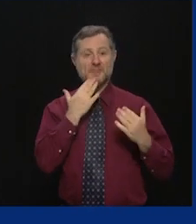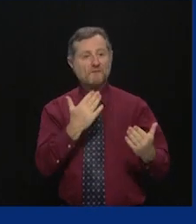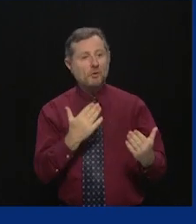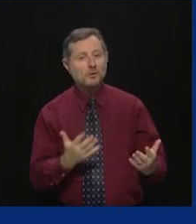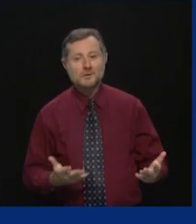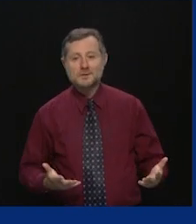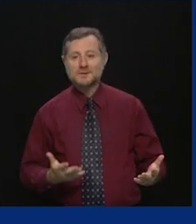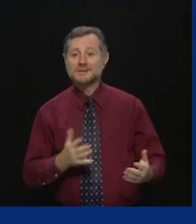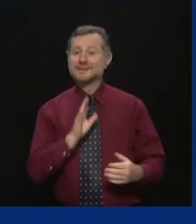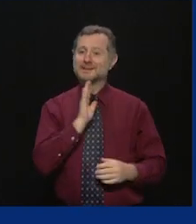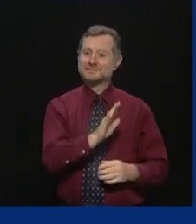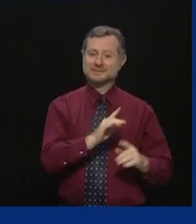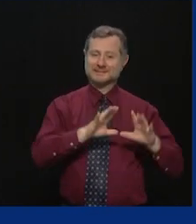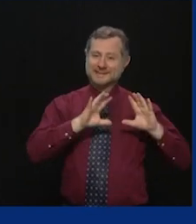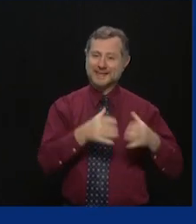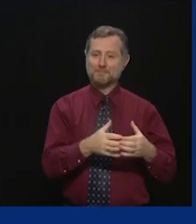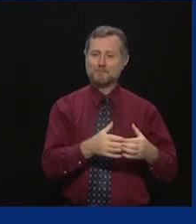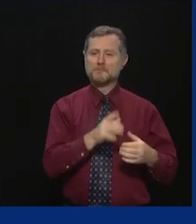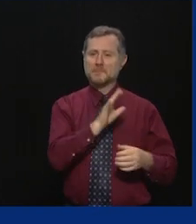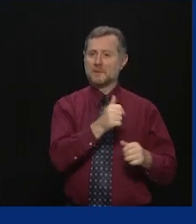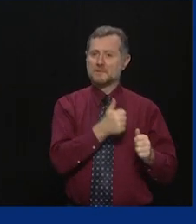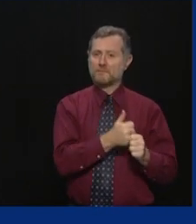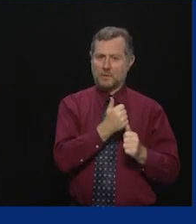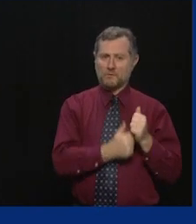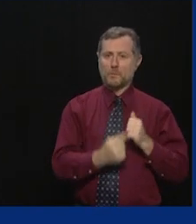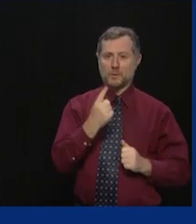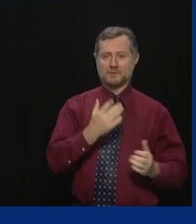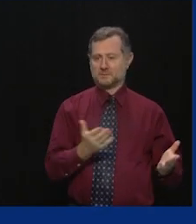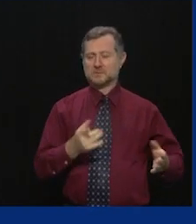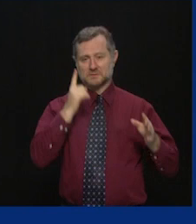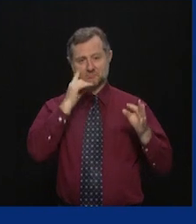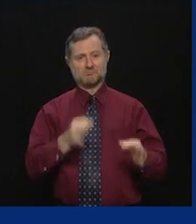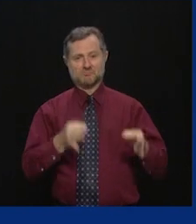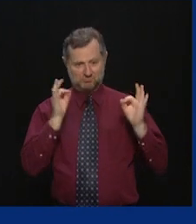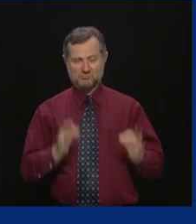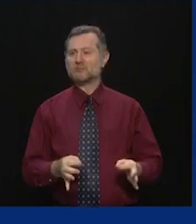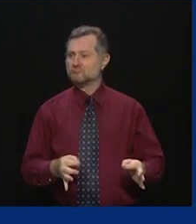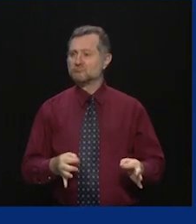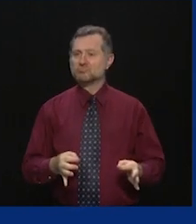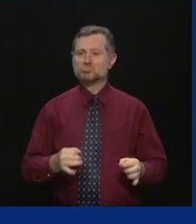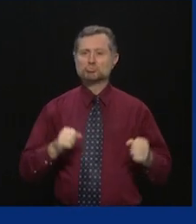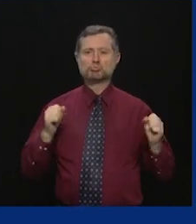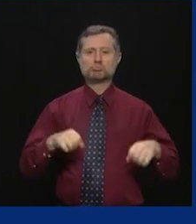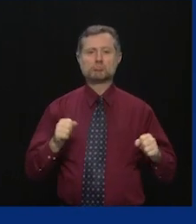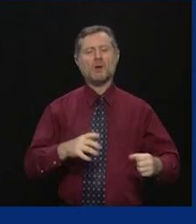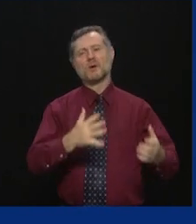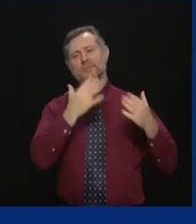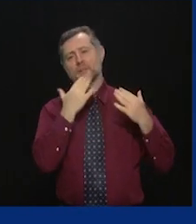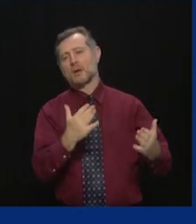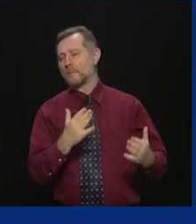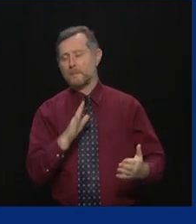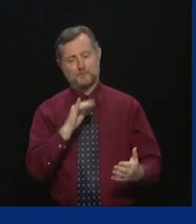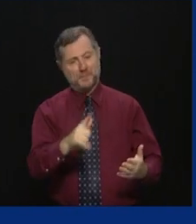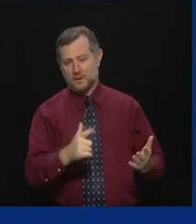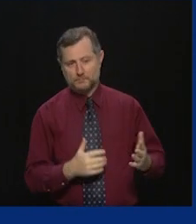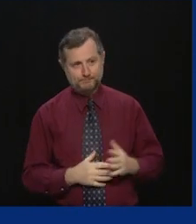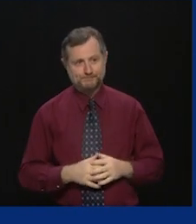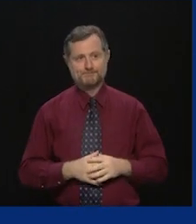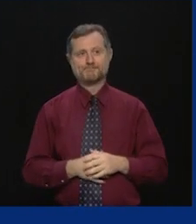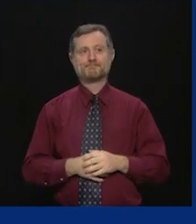team and everyone here decided to do just that. Thank you so much, Bill, and thank you.